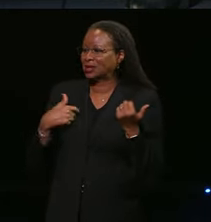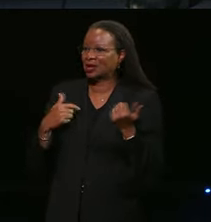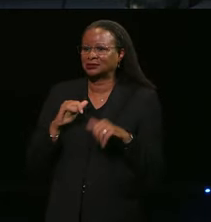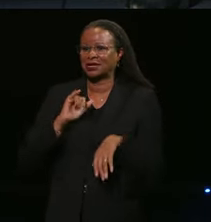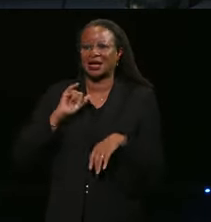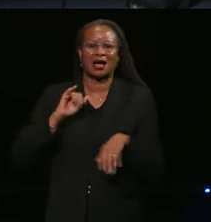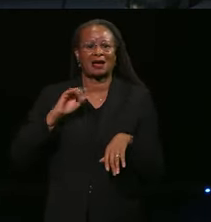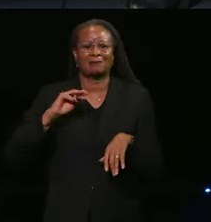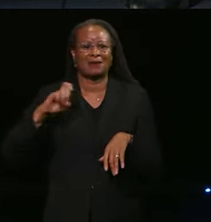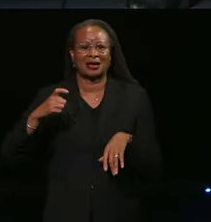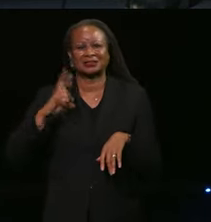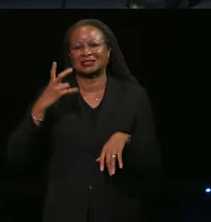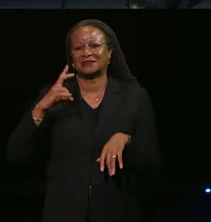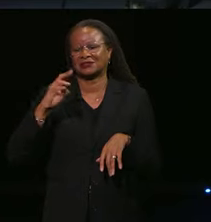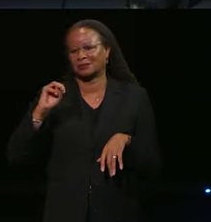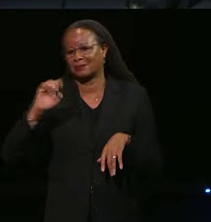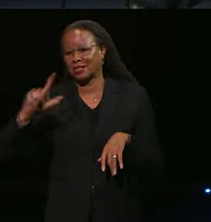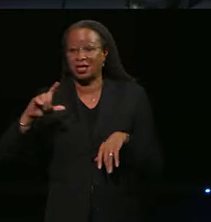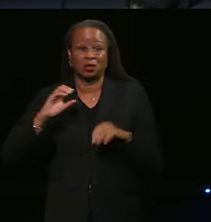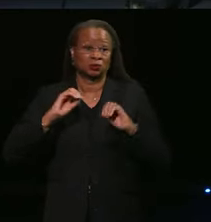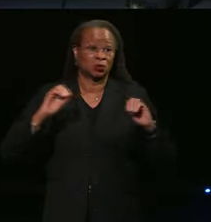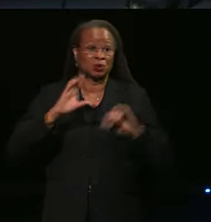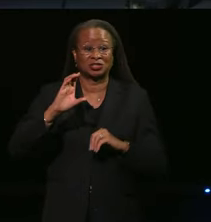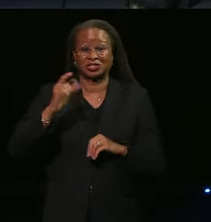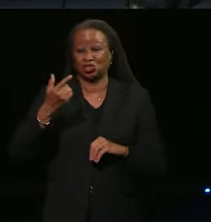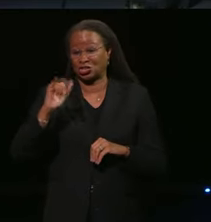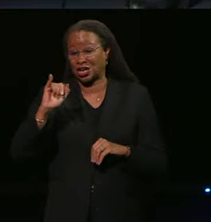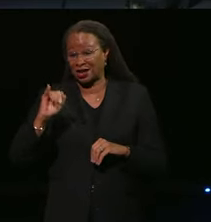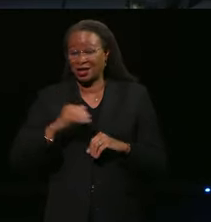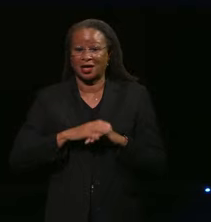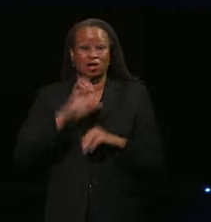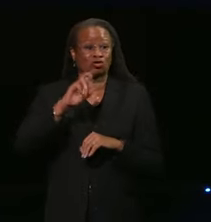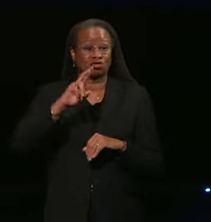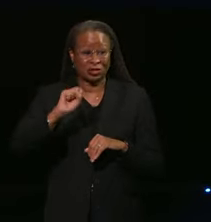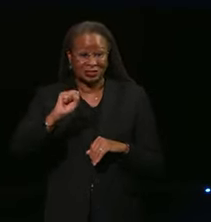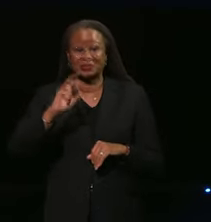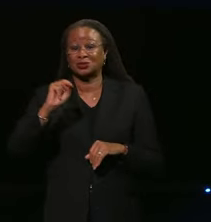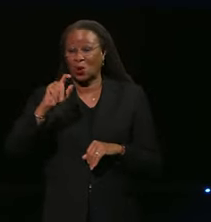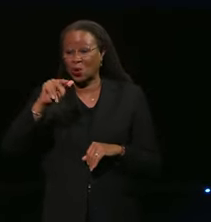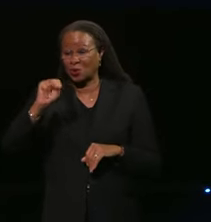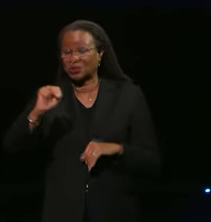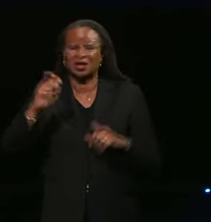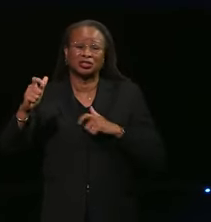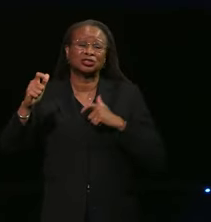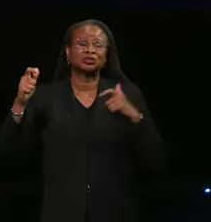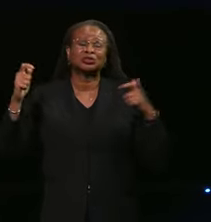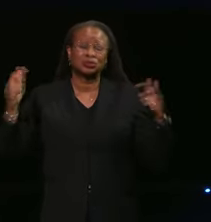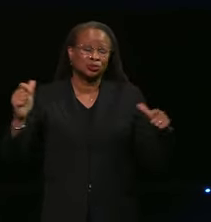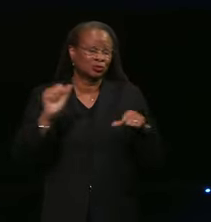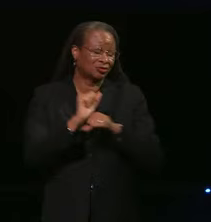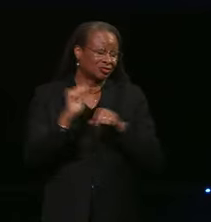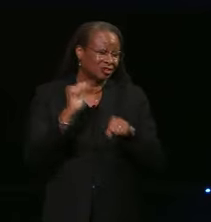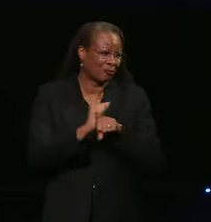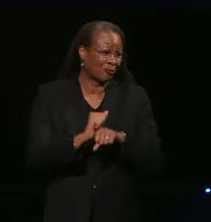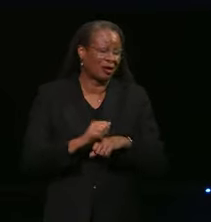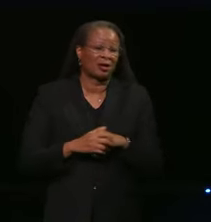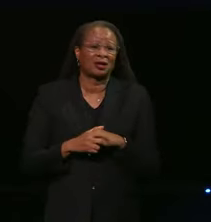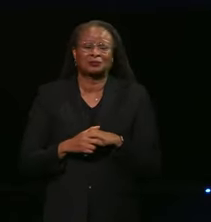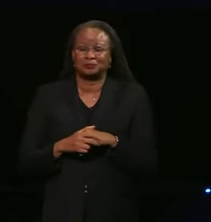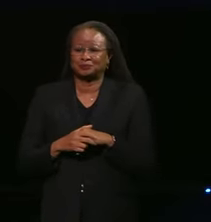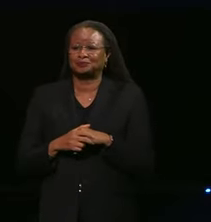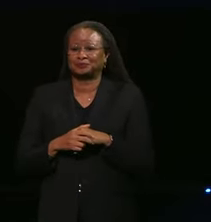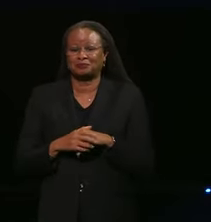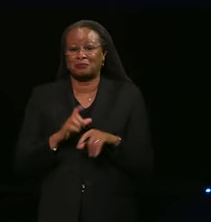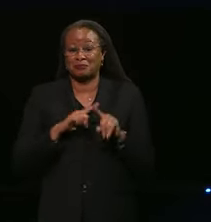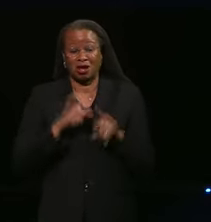70 mil, no CGI, Chris Nolan. Yeah, it was a huge undertaking. But he, you know,